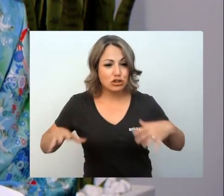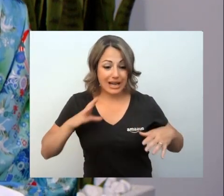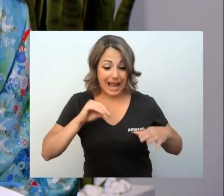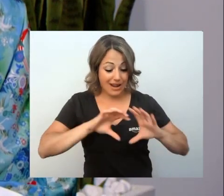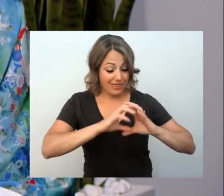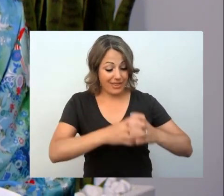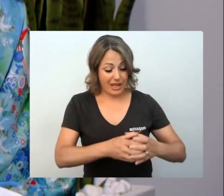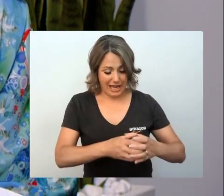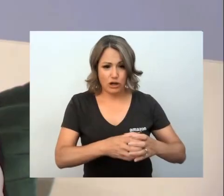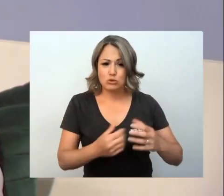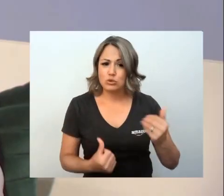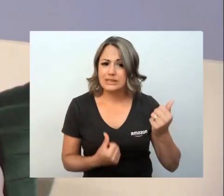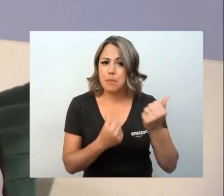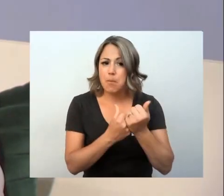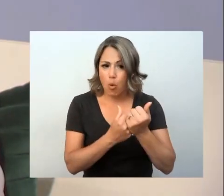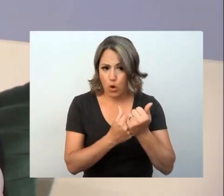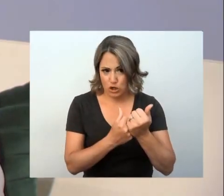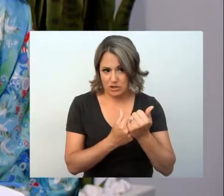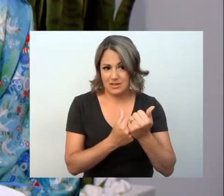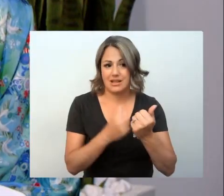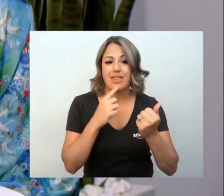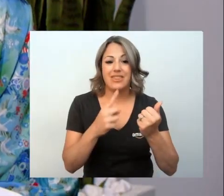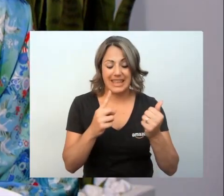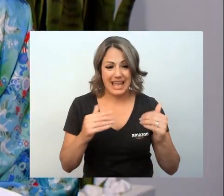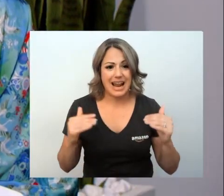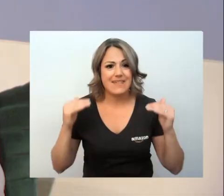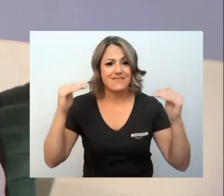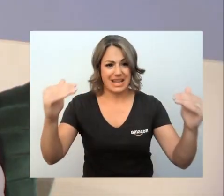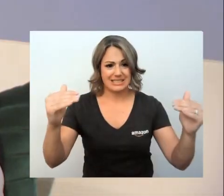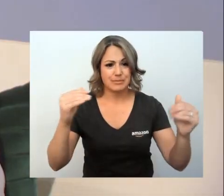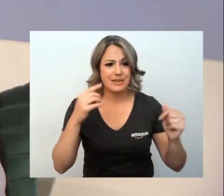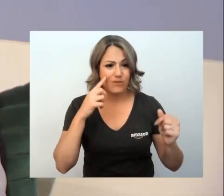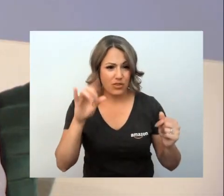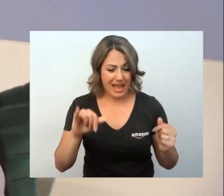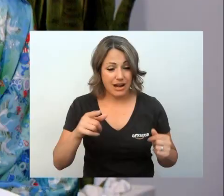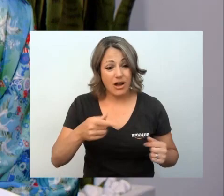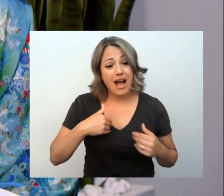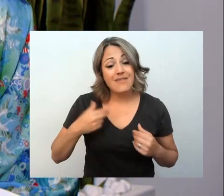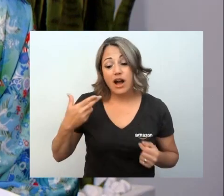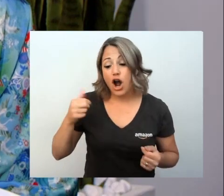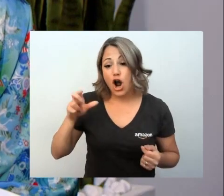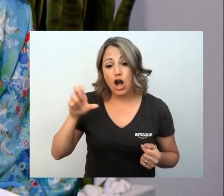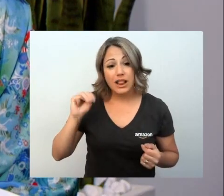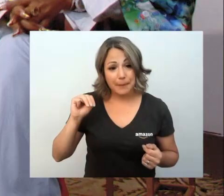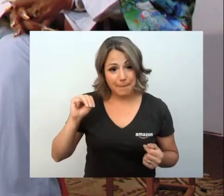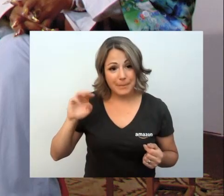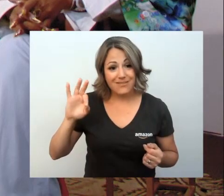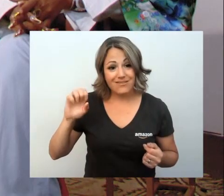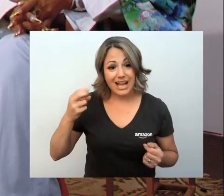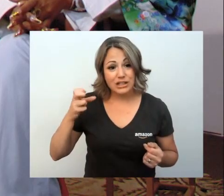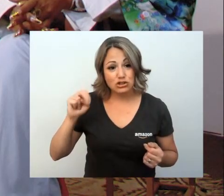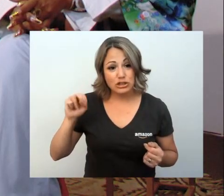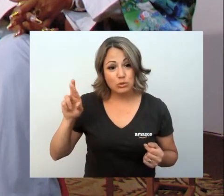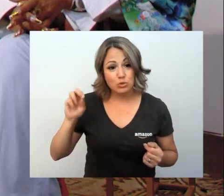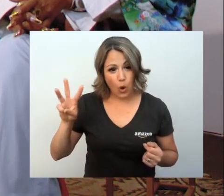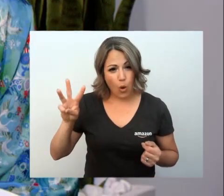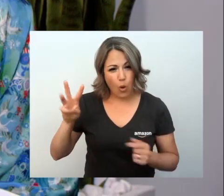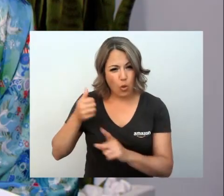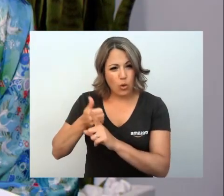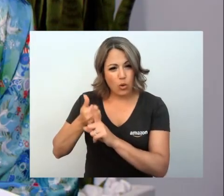support the advancement of Black creatives. You have Harlem's Fashion Row, founded by Brandis Daniels, and she